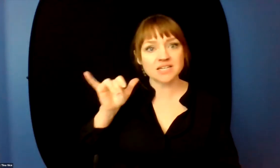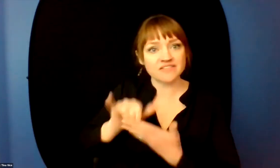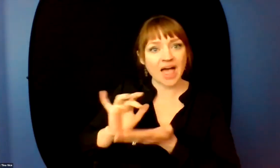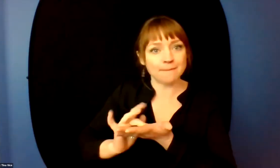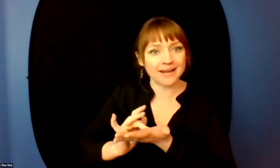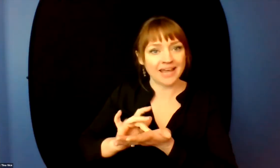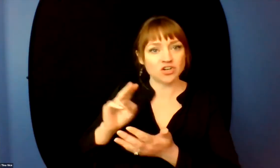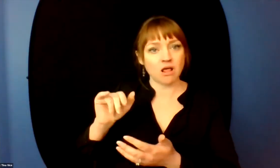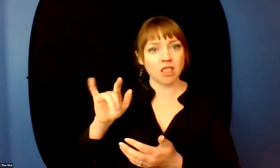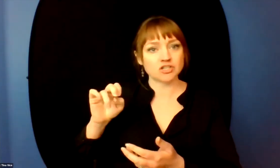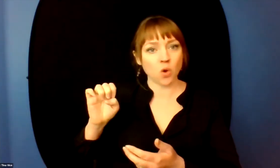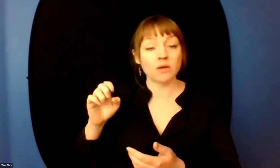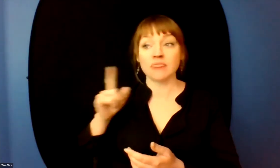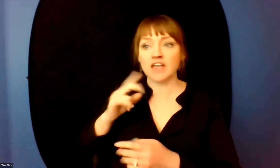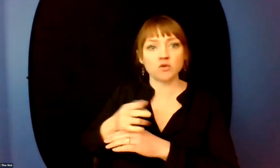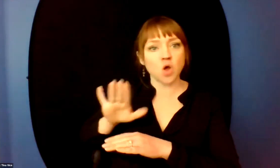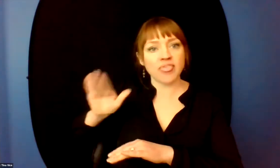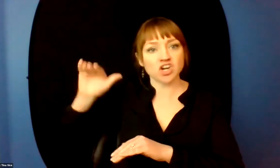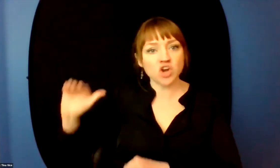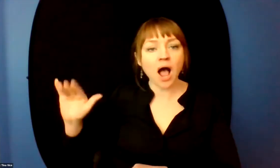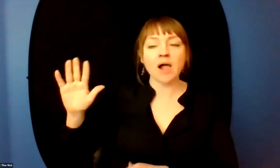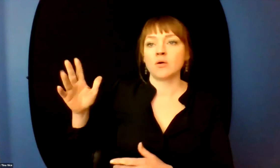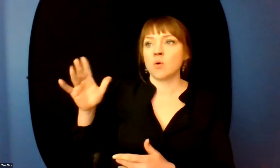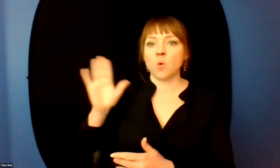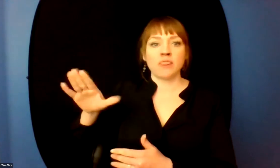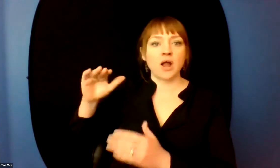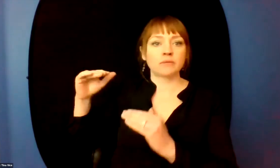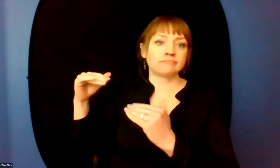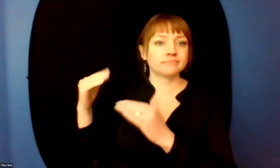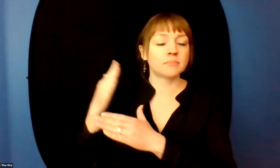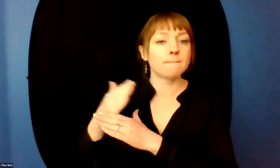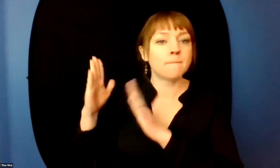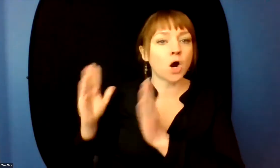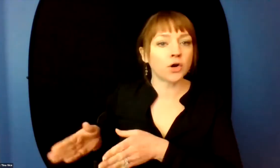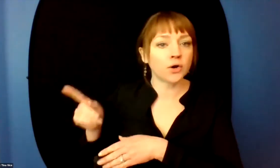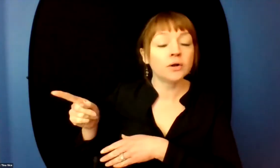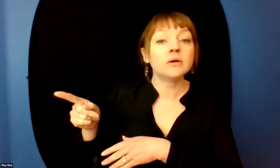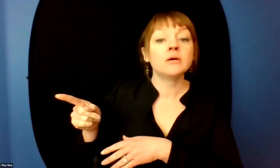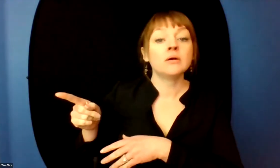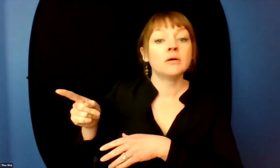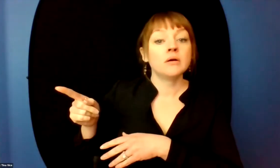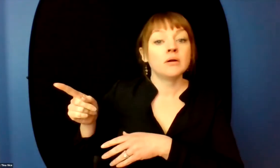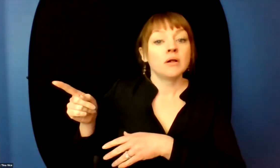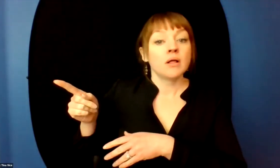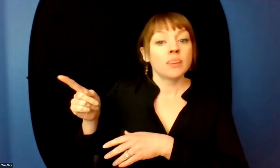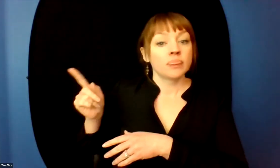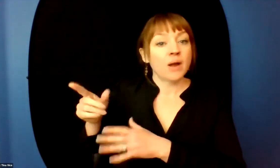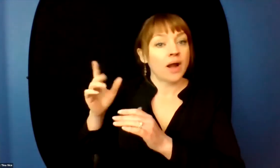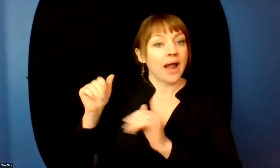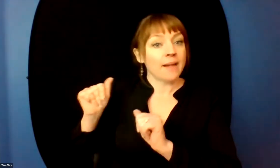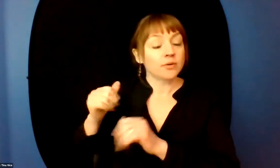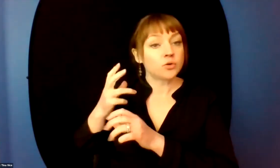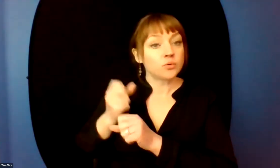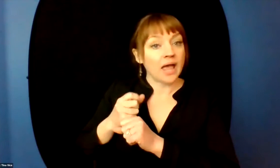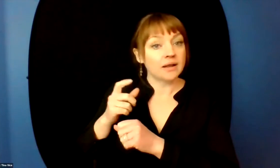that they used on their child or their partner, and they were able to get to treatment when they finally